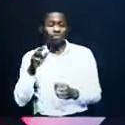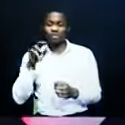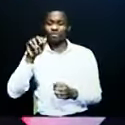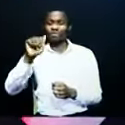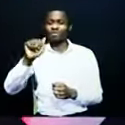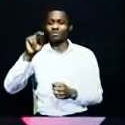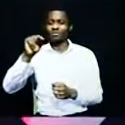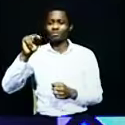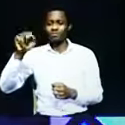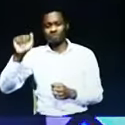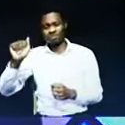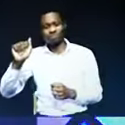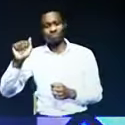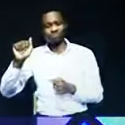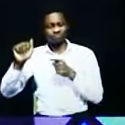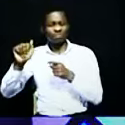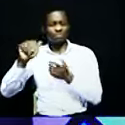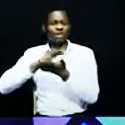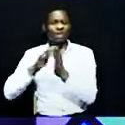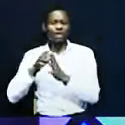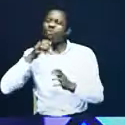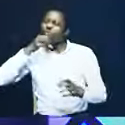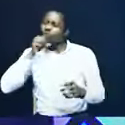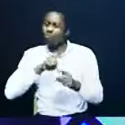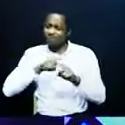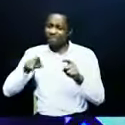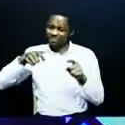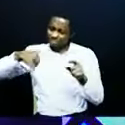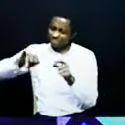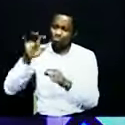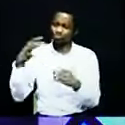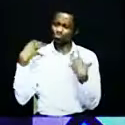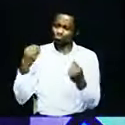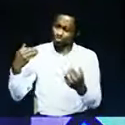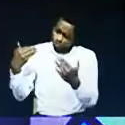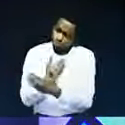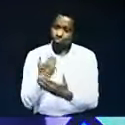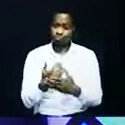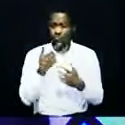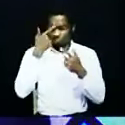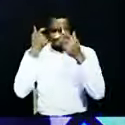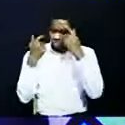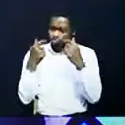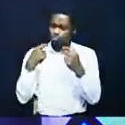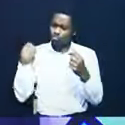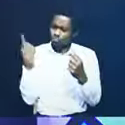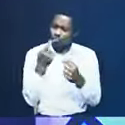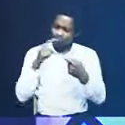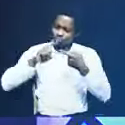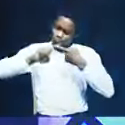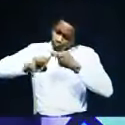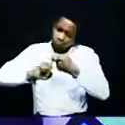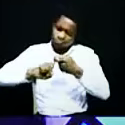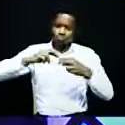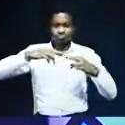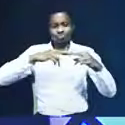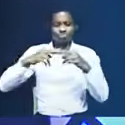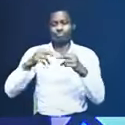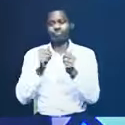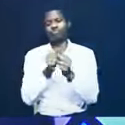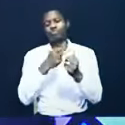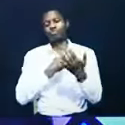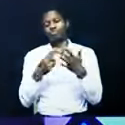connectivity to the Spirit has no barrier. Now, bra said I want new home crunkron any tracker down new home crunkron terminal.